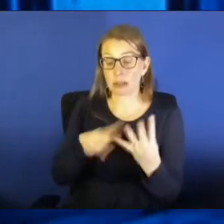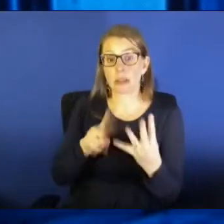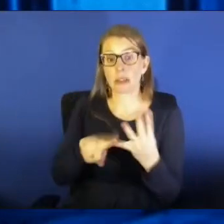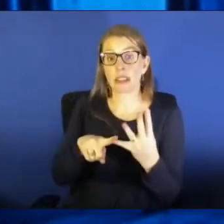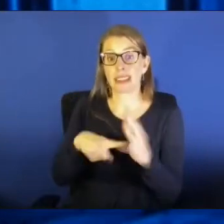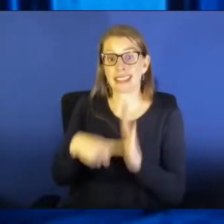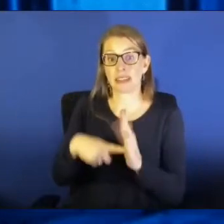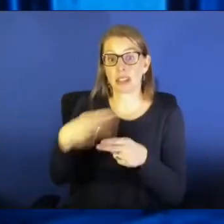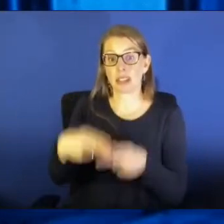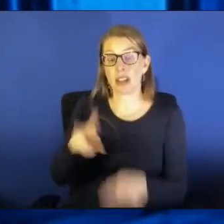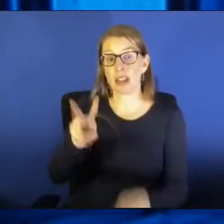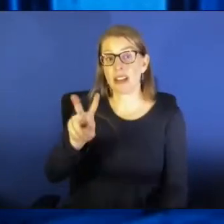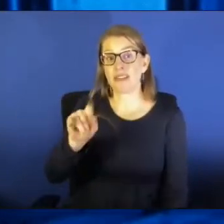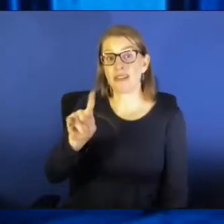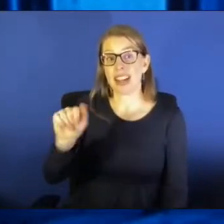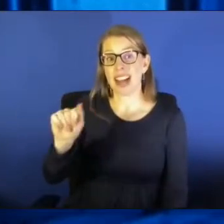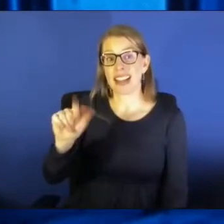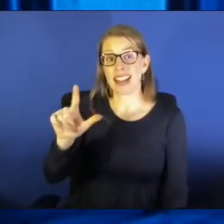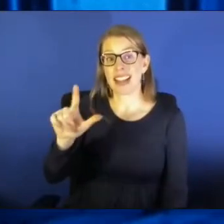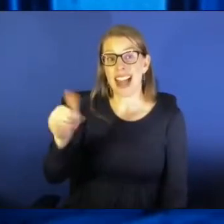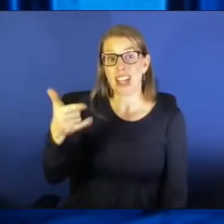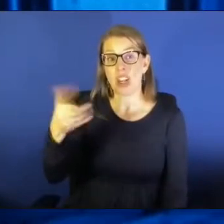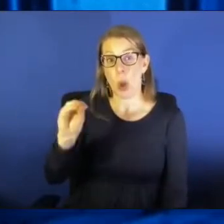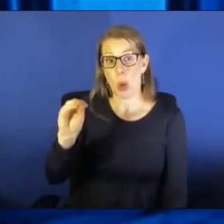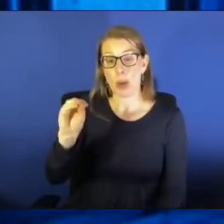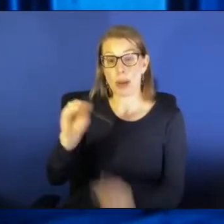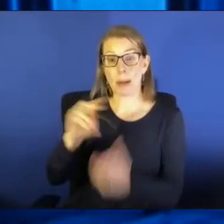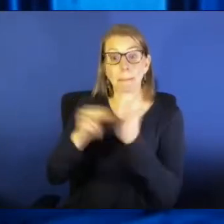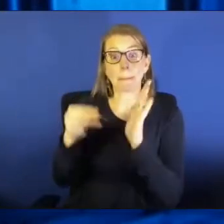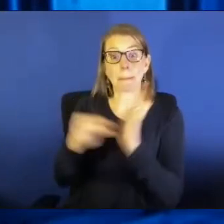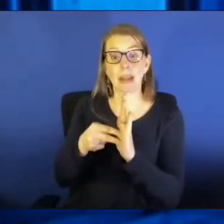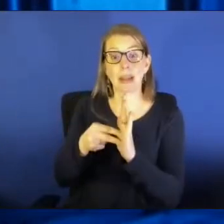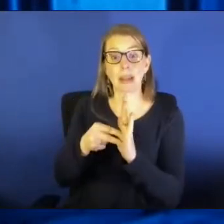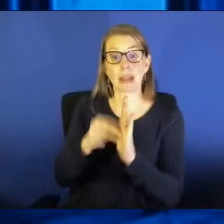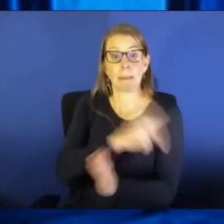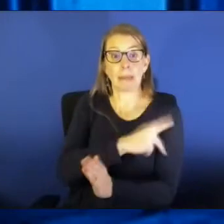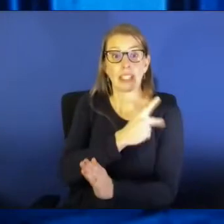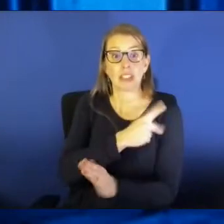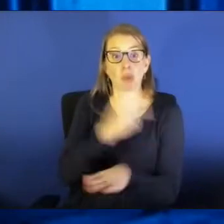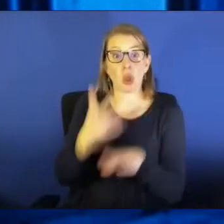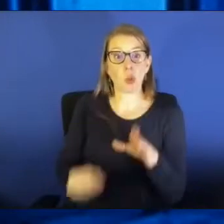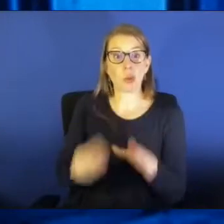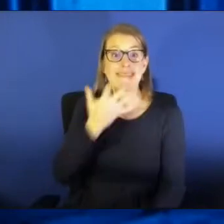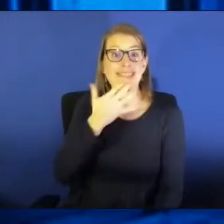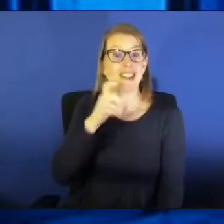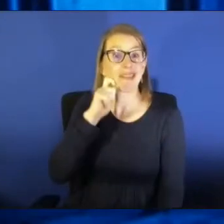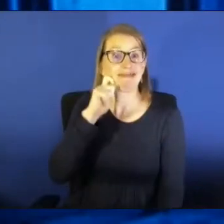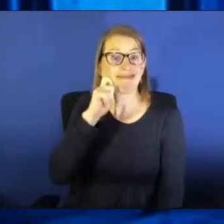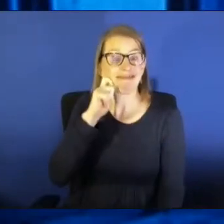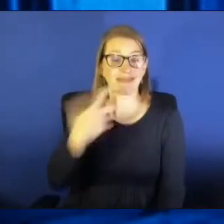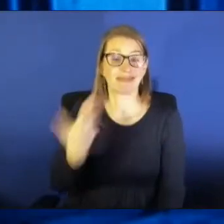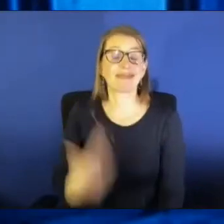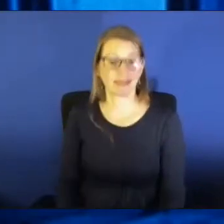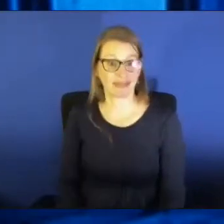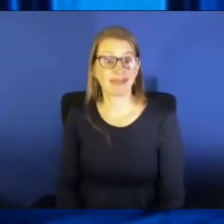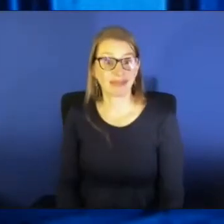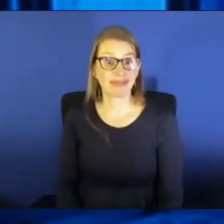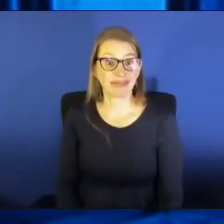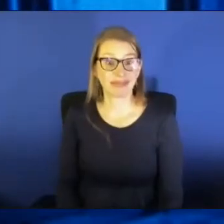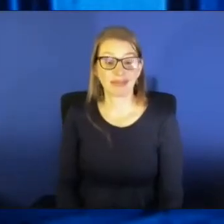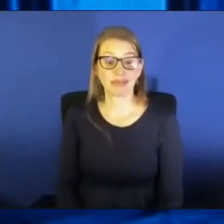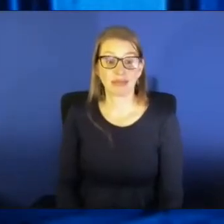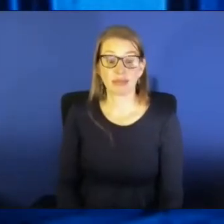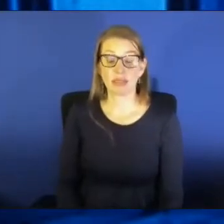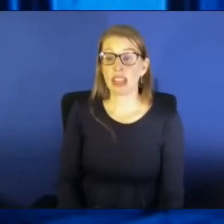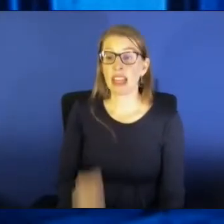vitiligo. And vitiligo is when patients lose the pigment in their skin. And particularly if you're African American